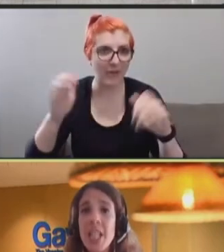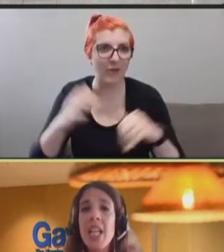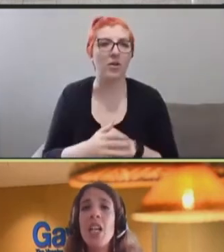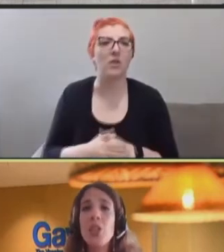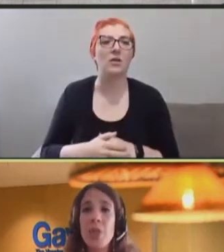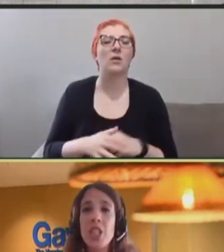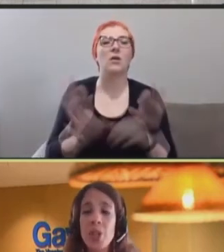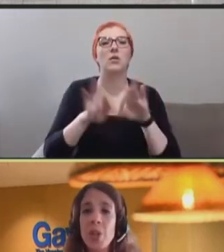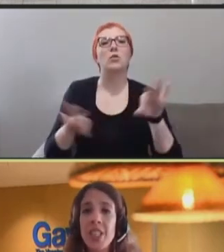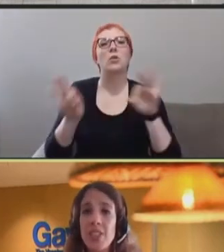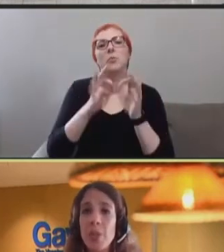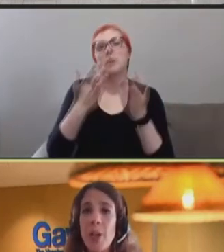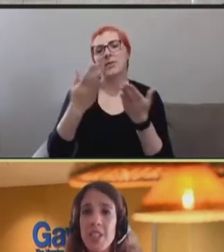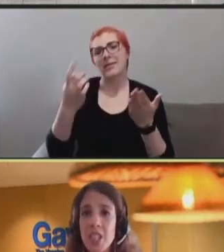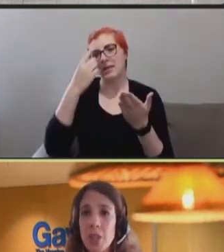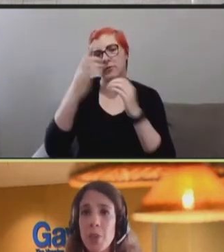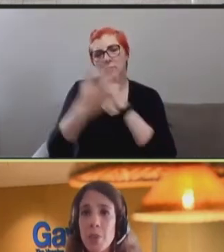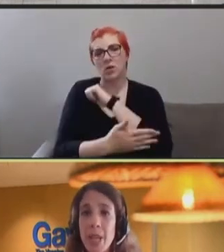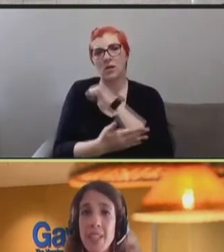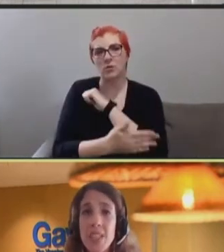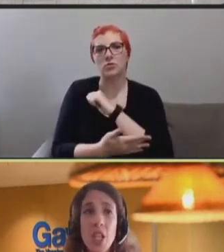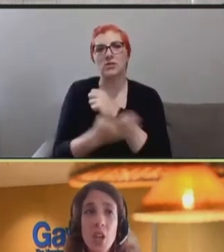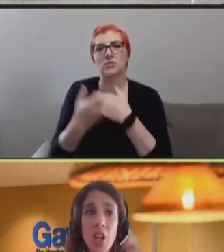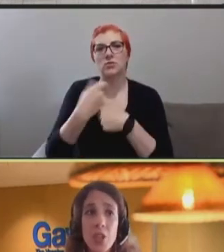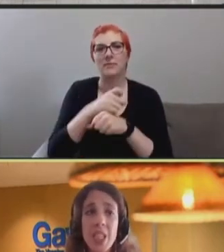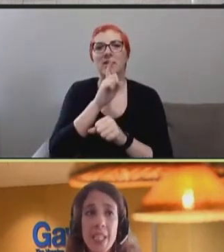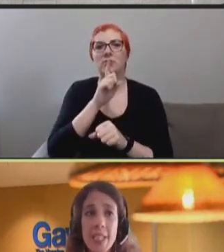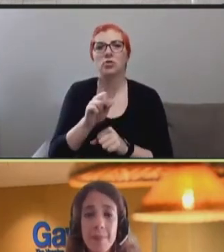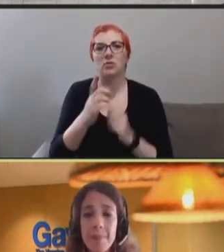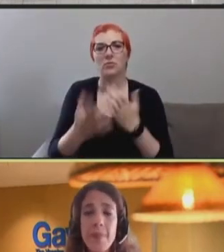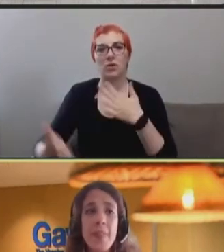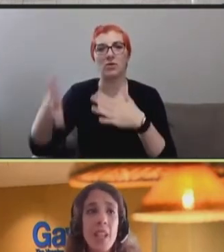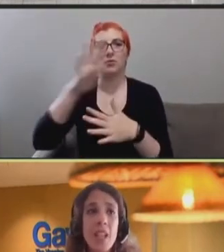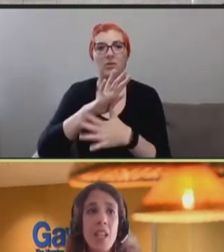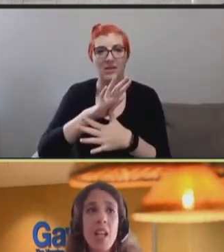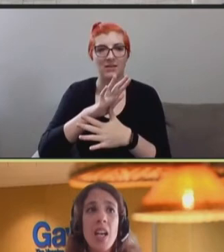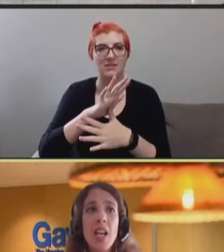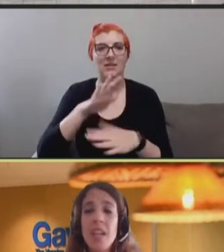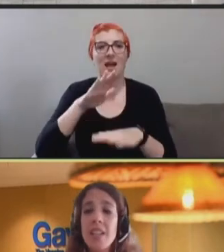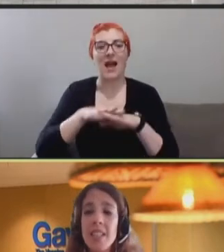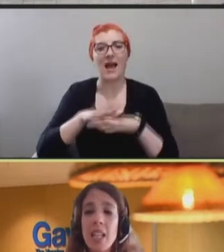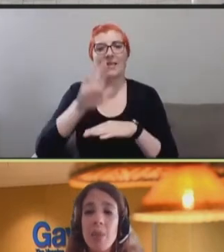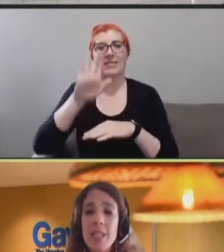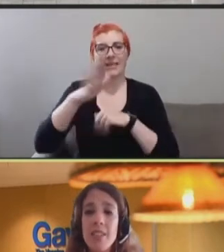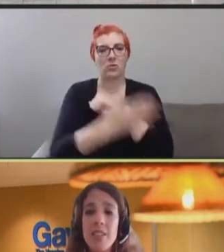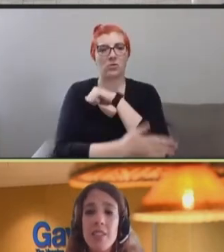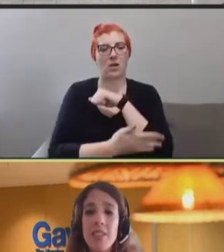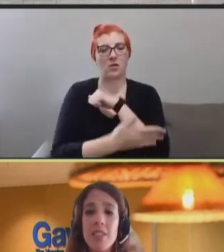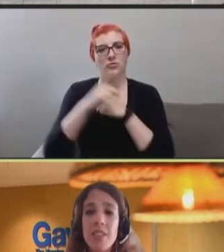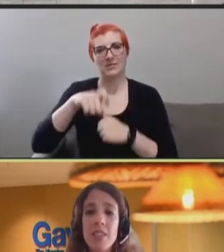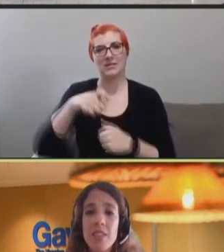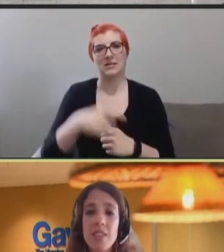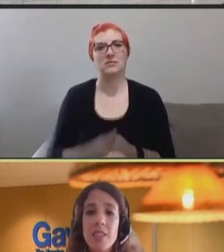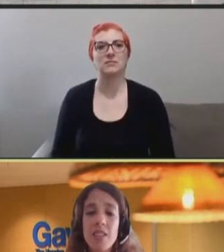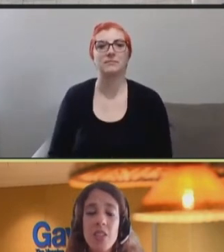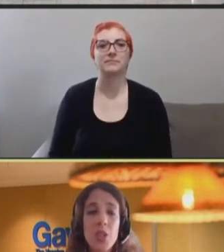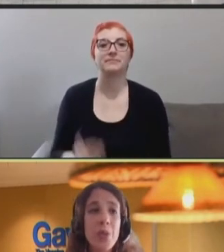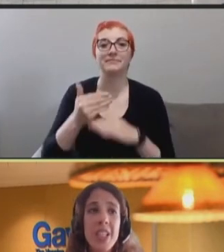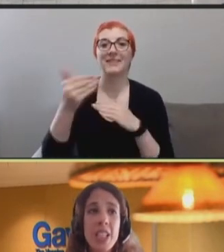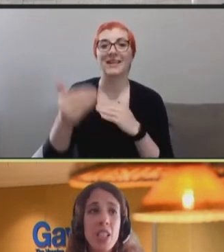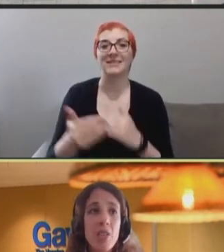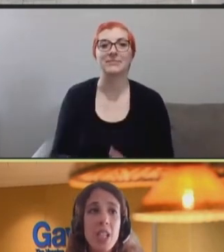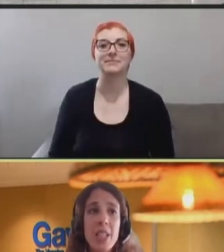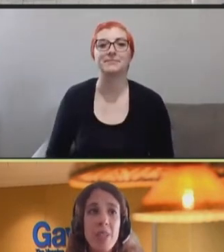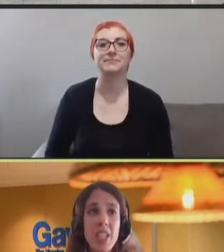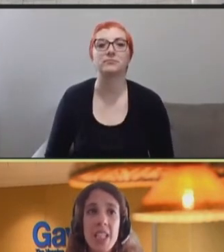countries to ensure that the prioritization was based on country needs. Next slide, please. So